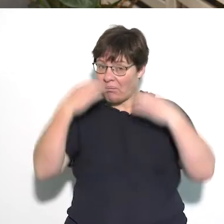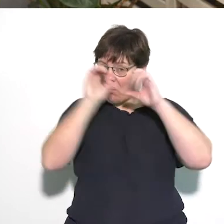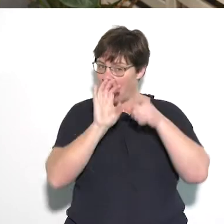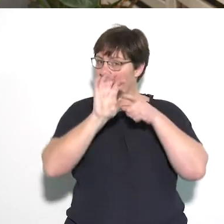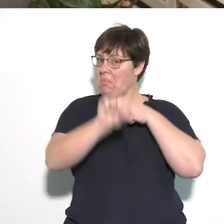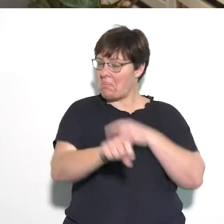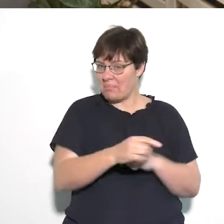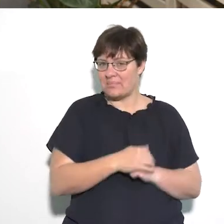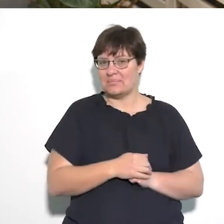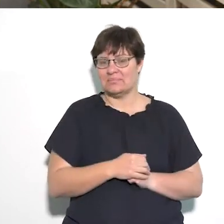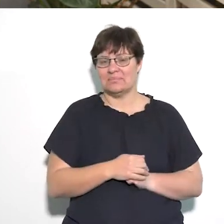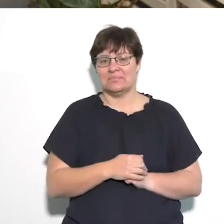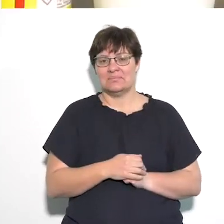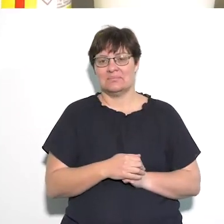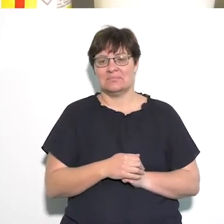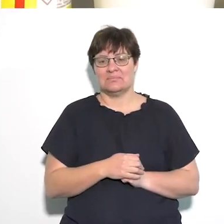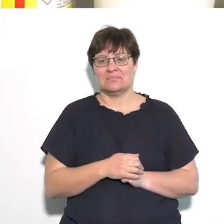Google.